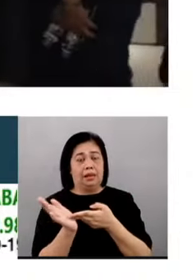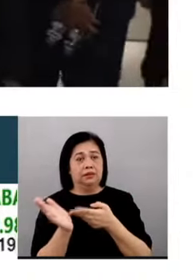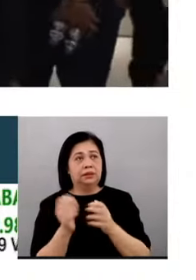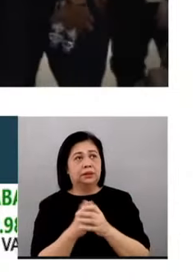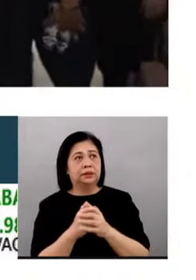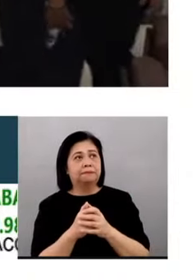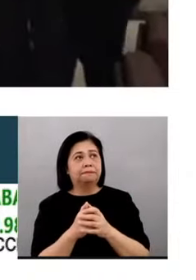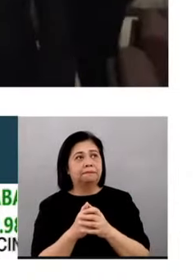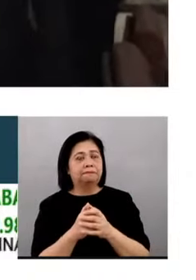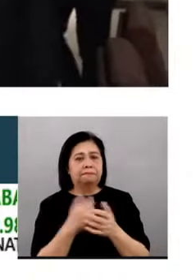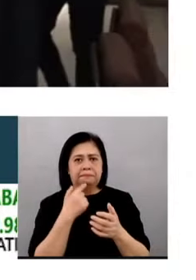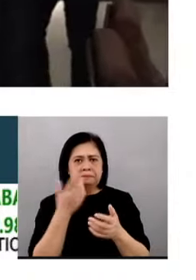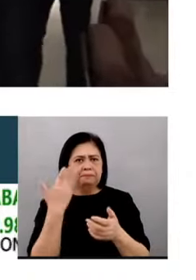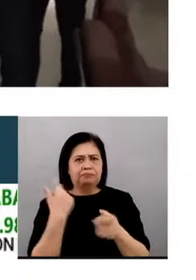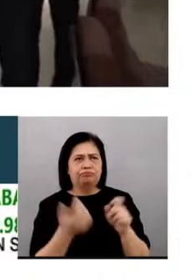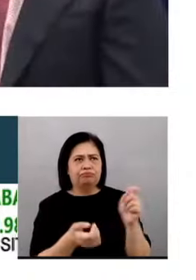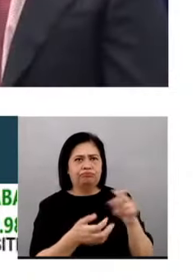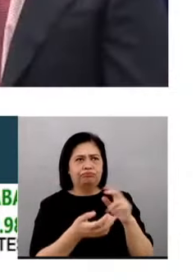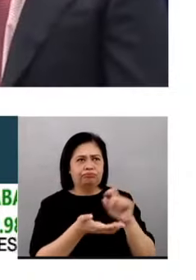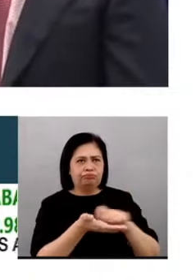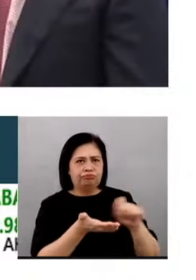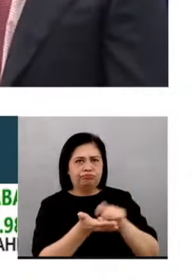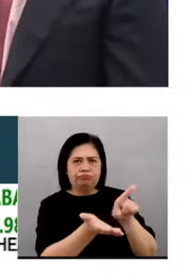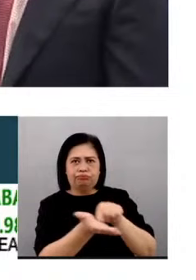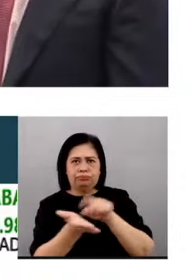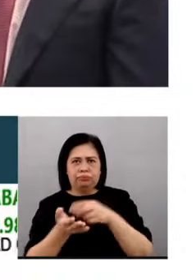this in writing as well,